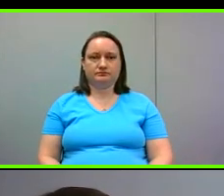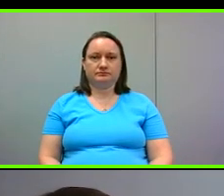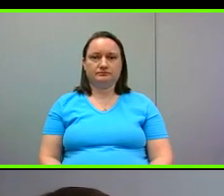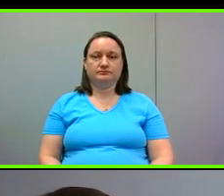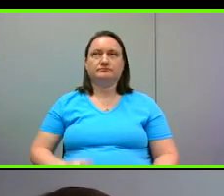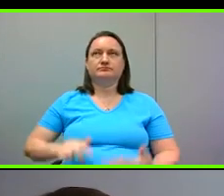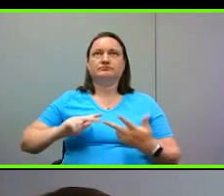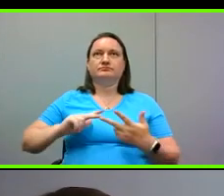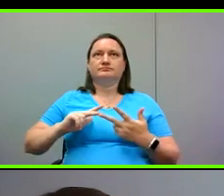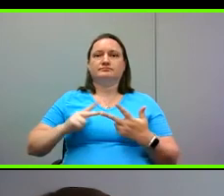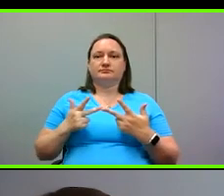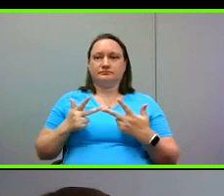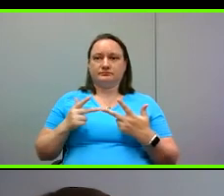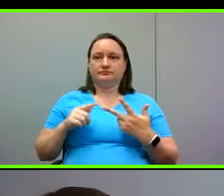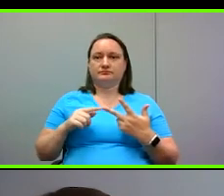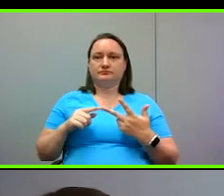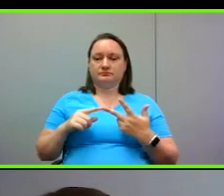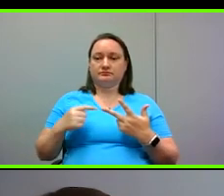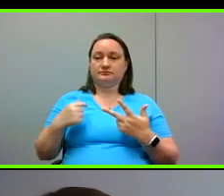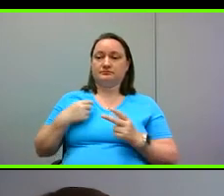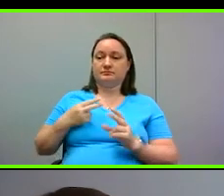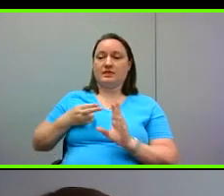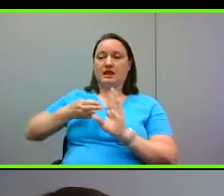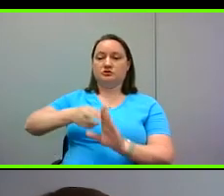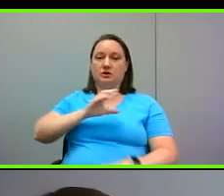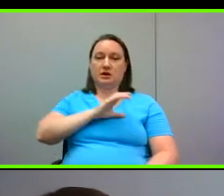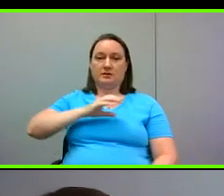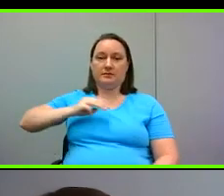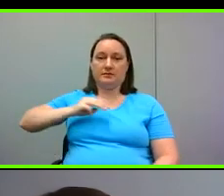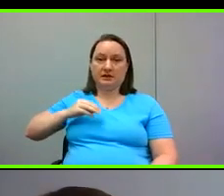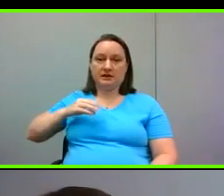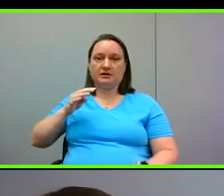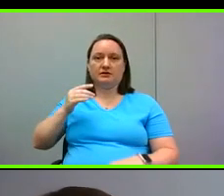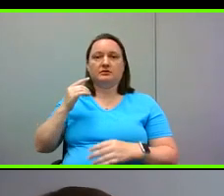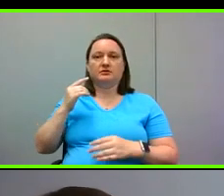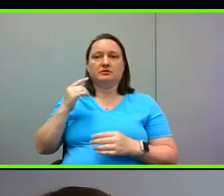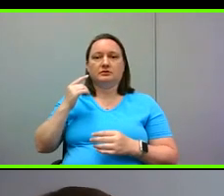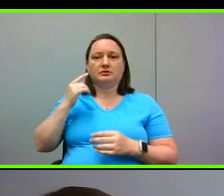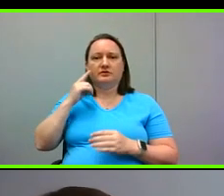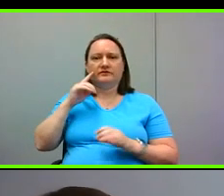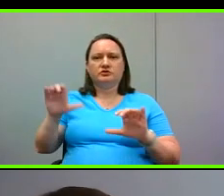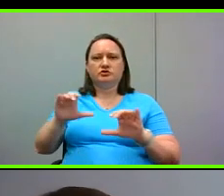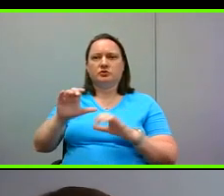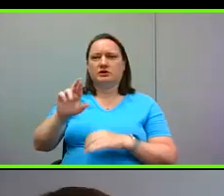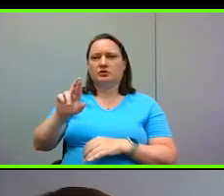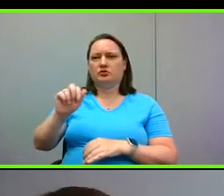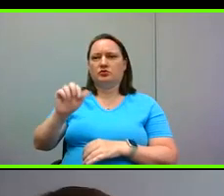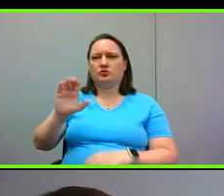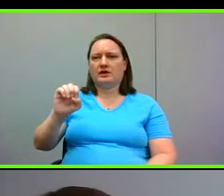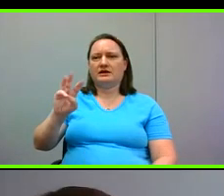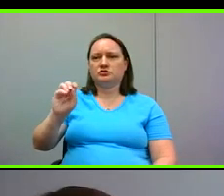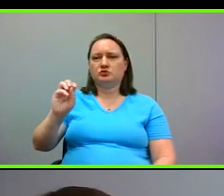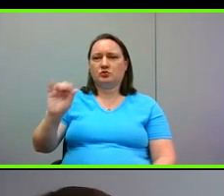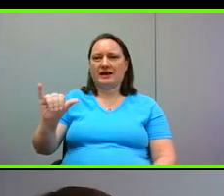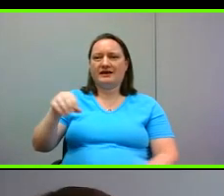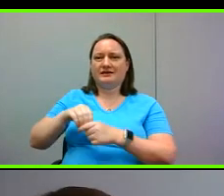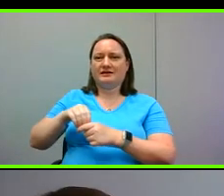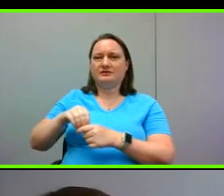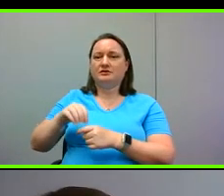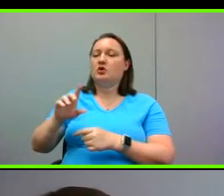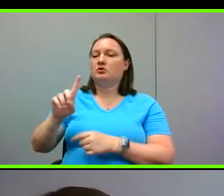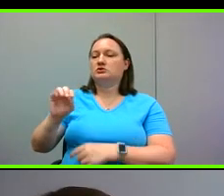Thirdly, I've joined a committee for Dominion Raceway that's up in Thornburg. And right now it's currently on hold, but they have just built a